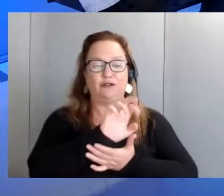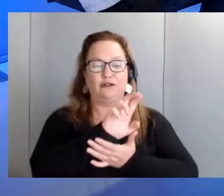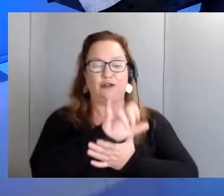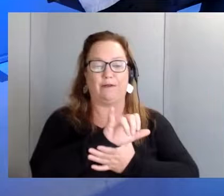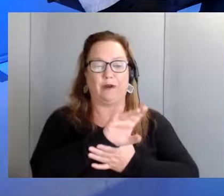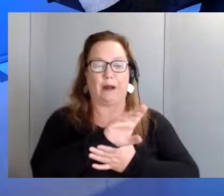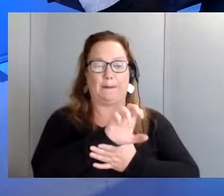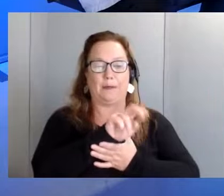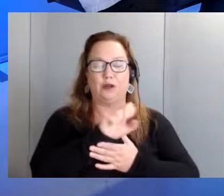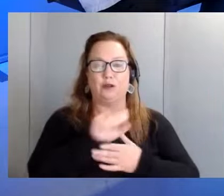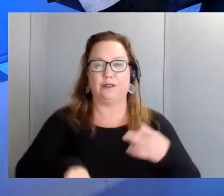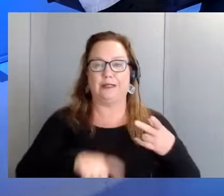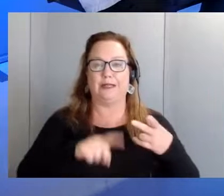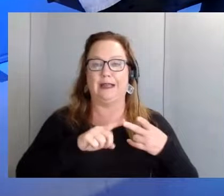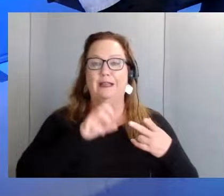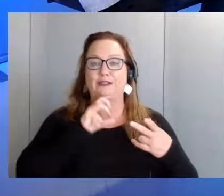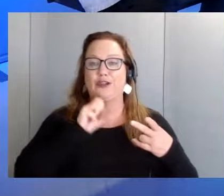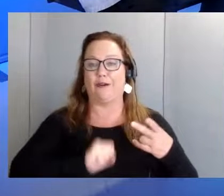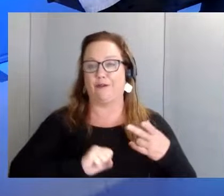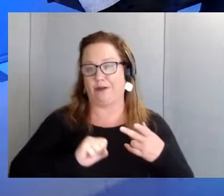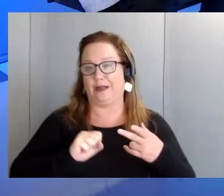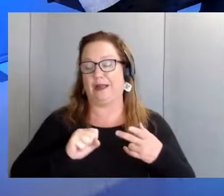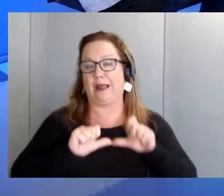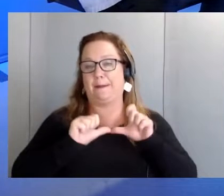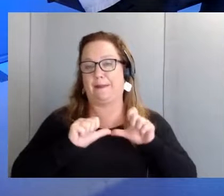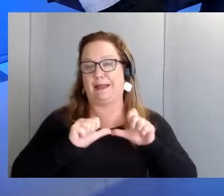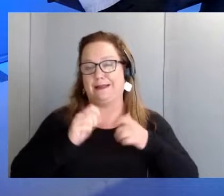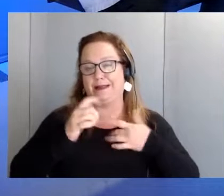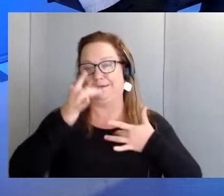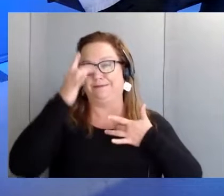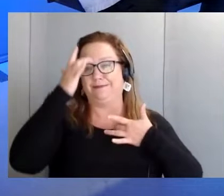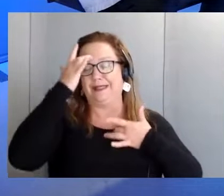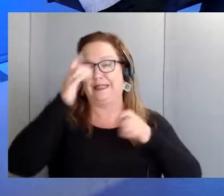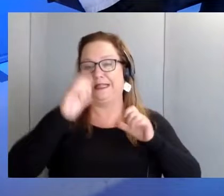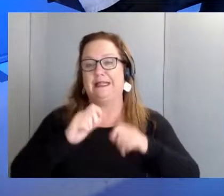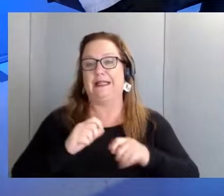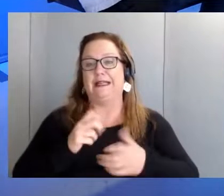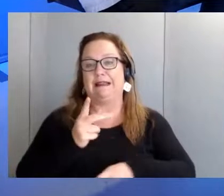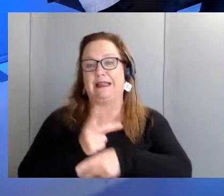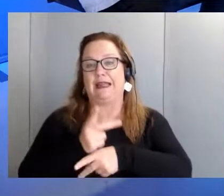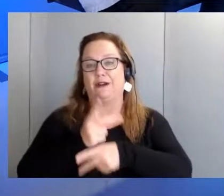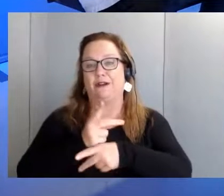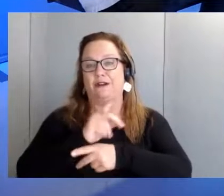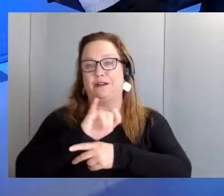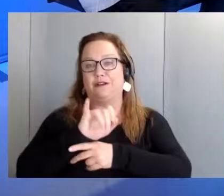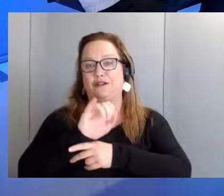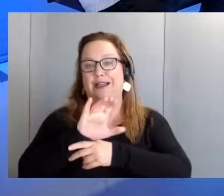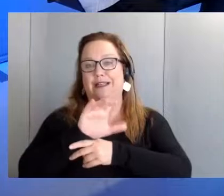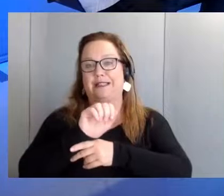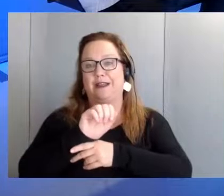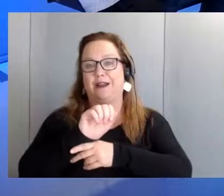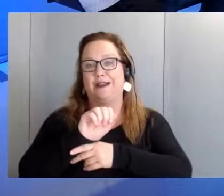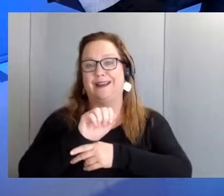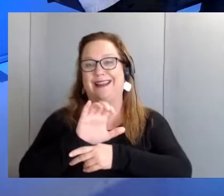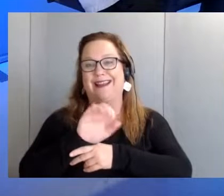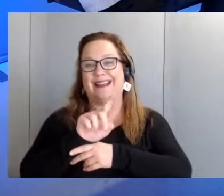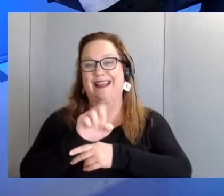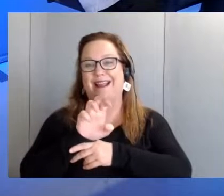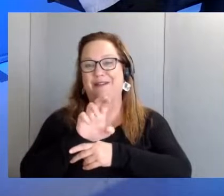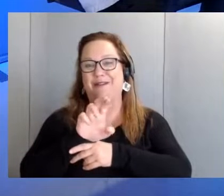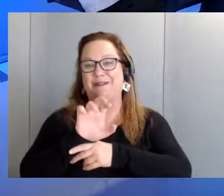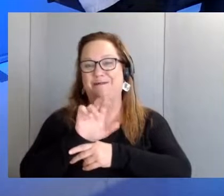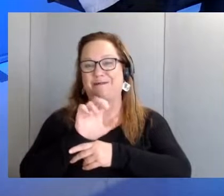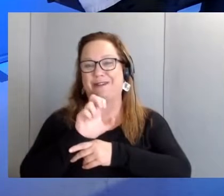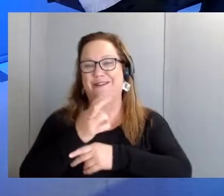geriatric hospice and palliative medicine specialist, Dr. Jessica Callender-Rich. So good to see you both on this Monday. Thanks for being